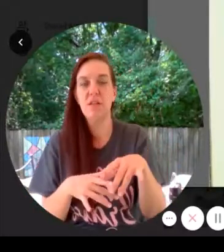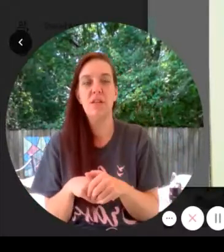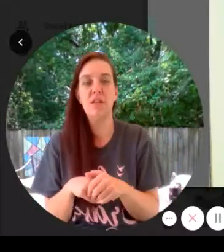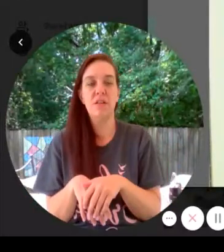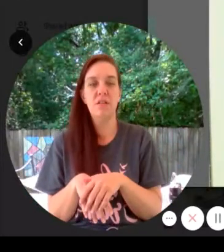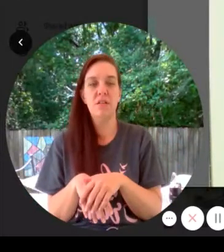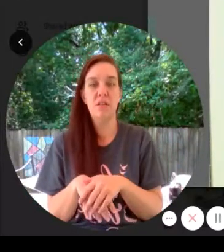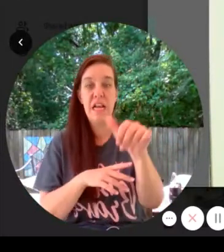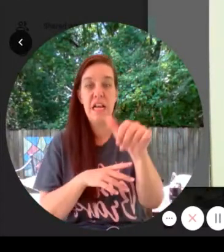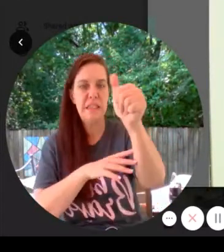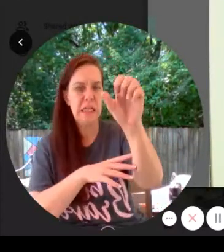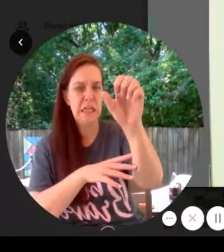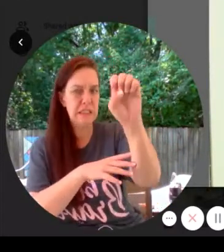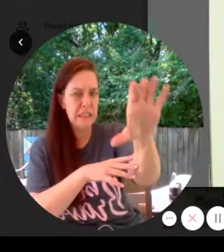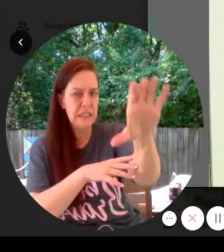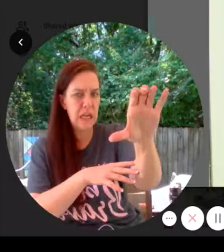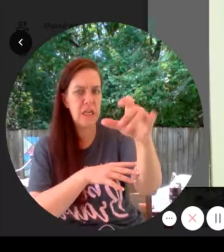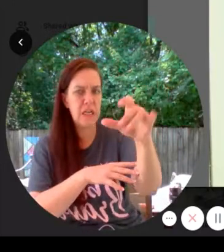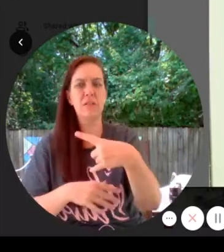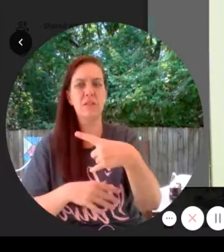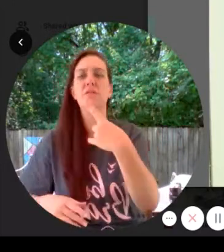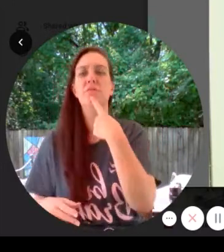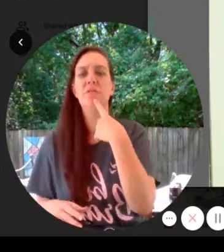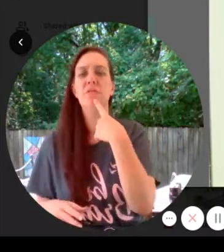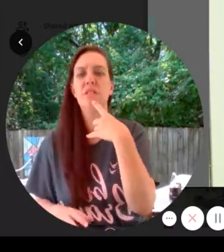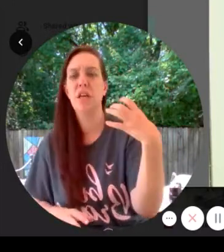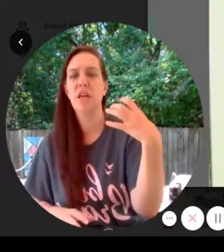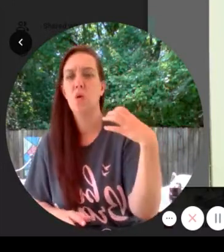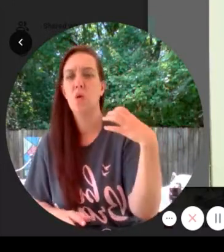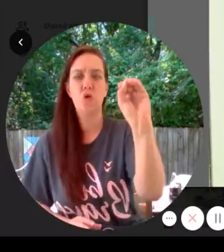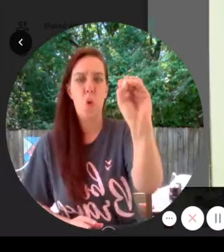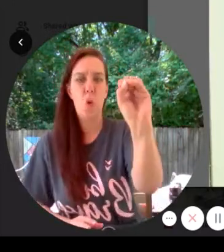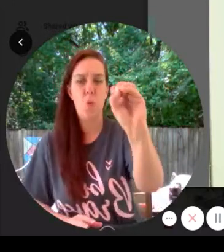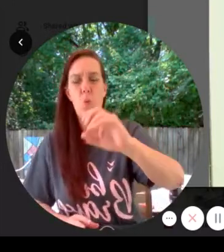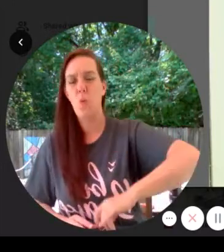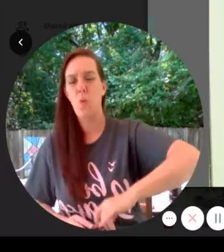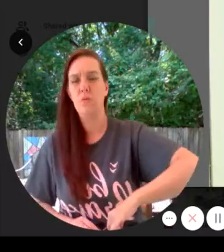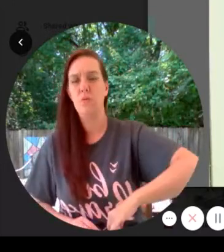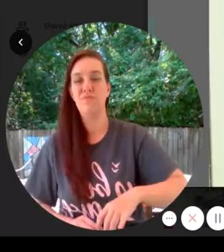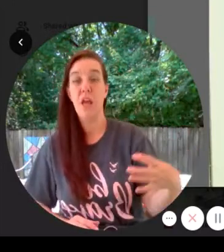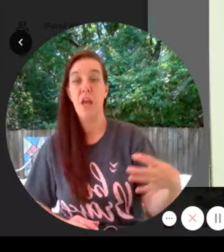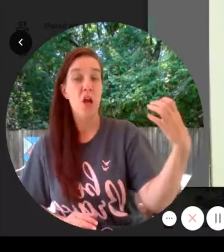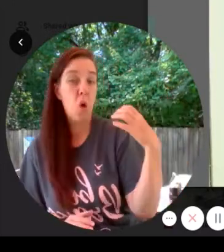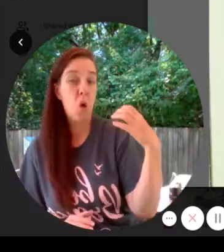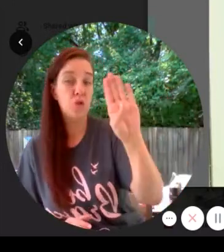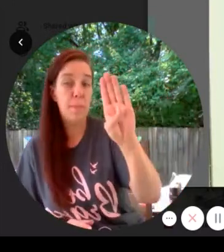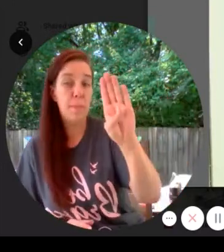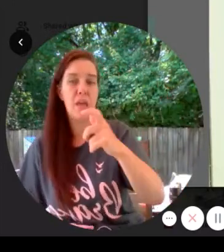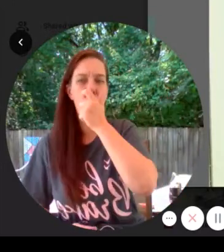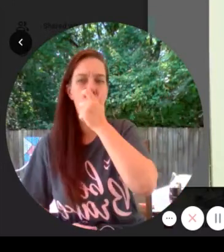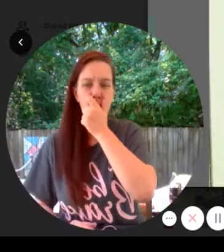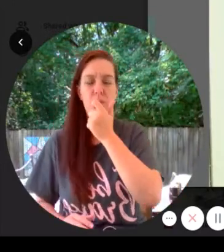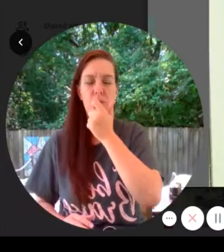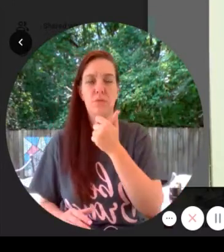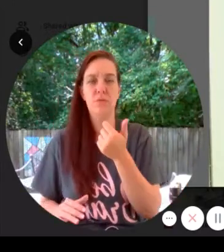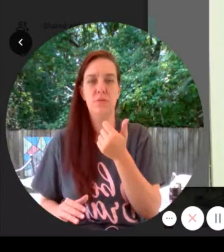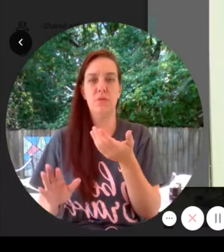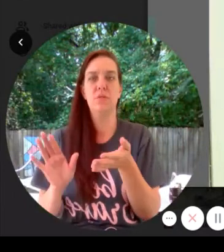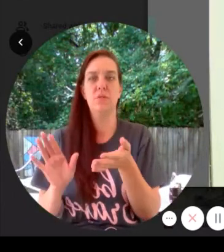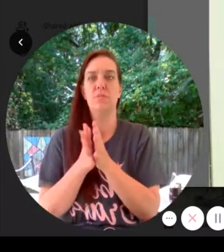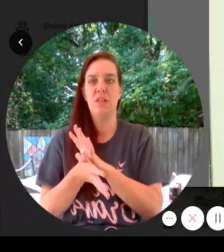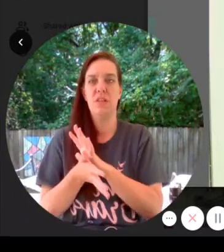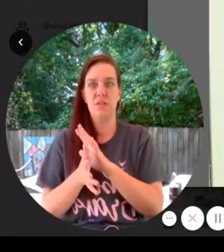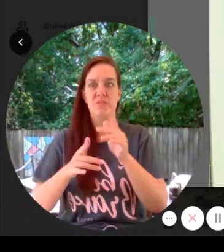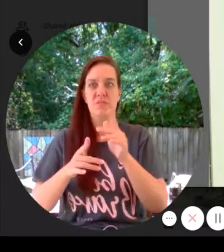10 seconds, said Coach O. Coach B's whistle blowing had become